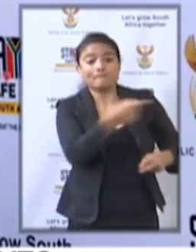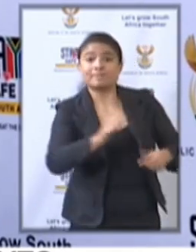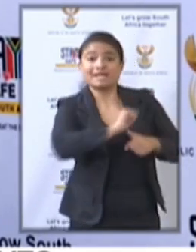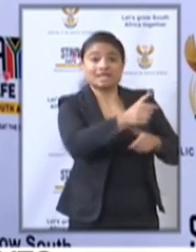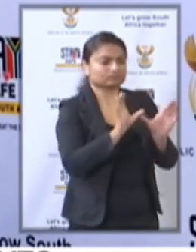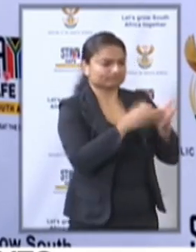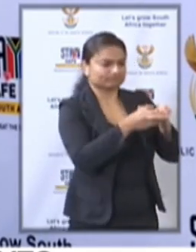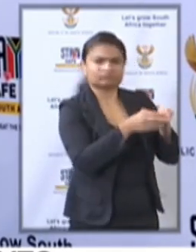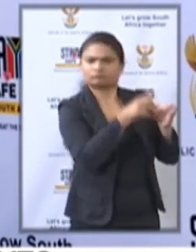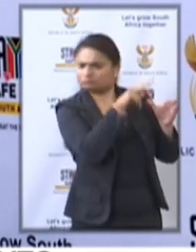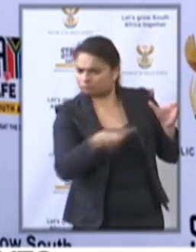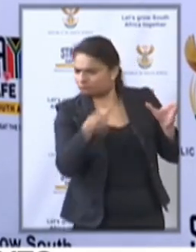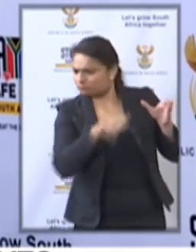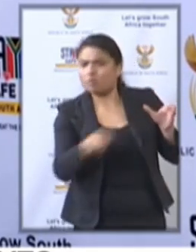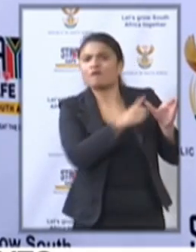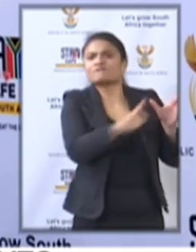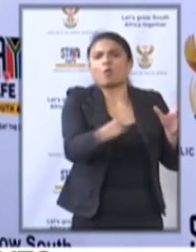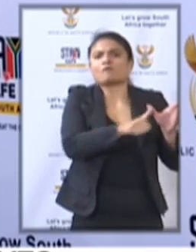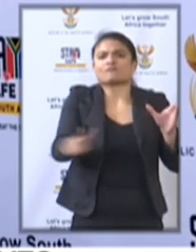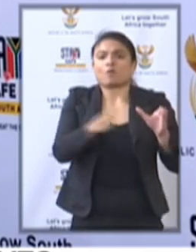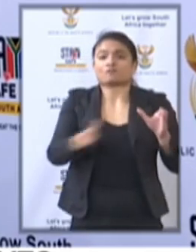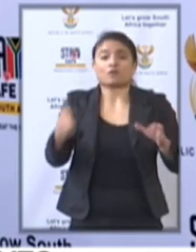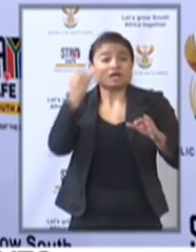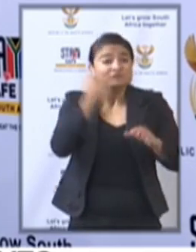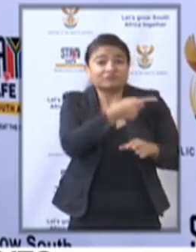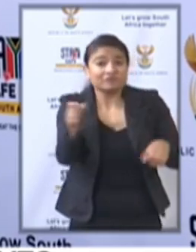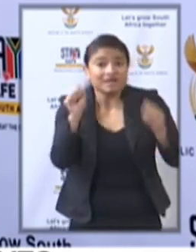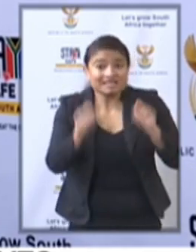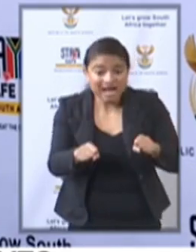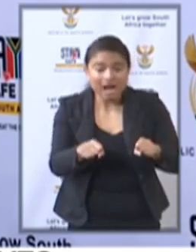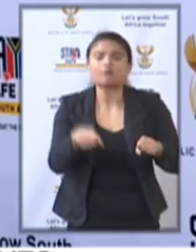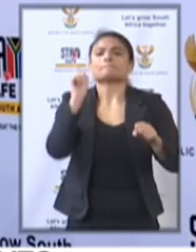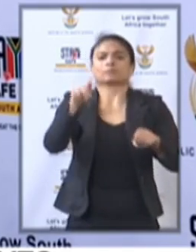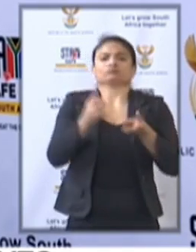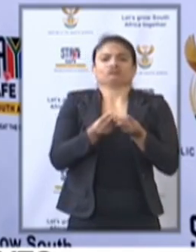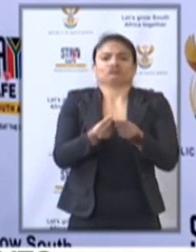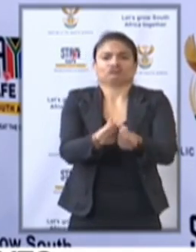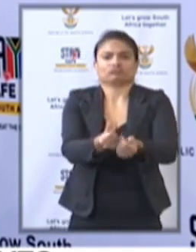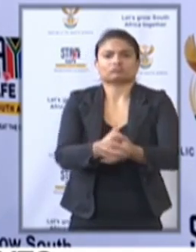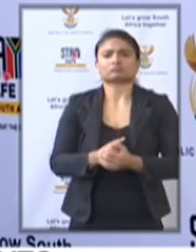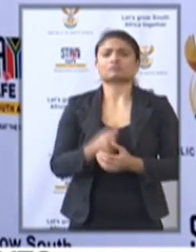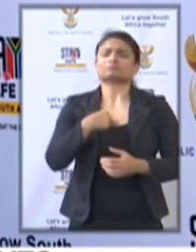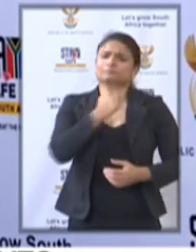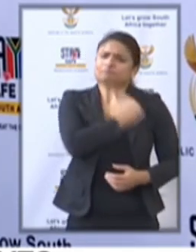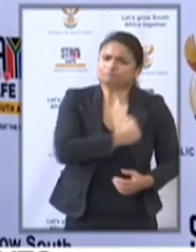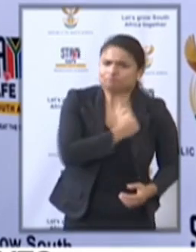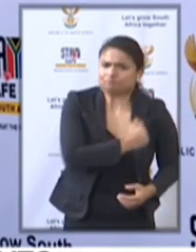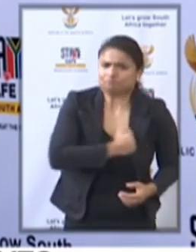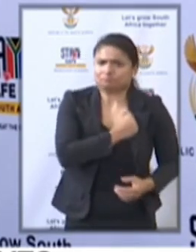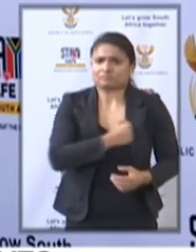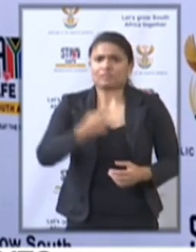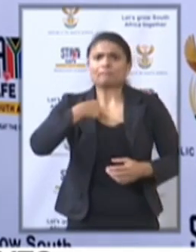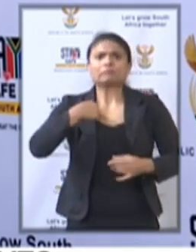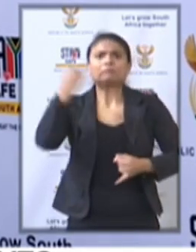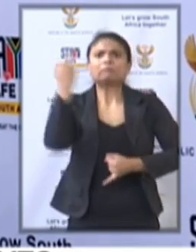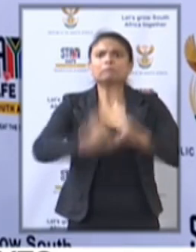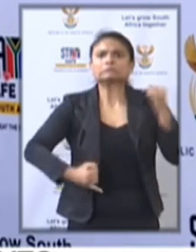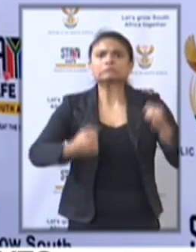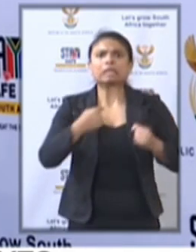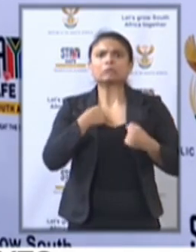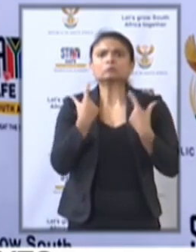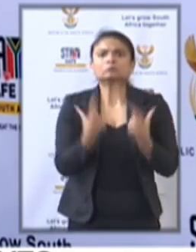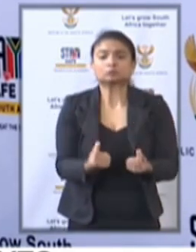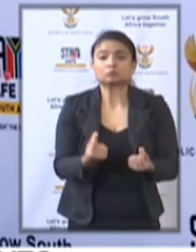to deal with this. I'm sorry, I made a mistake. That was the last but one issue, the very last